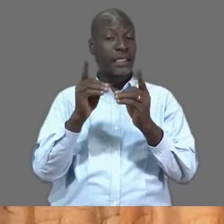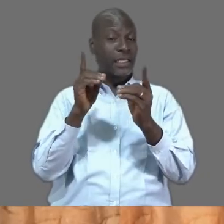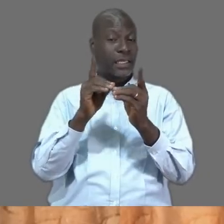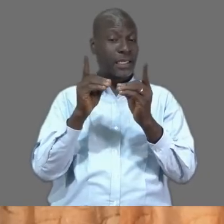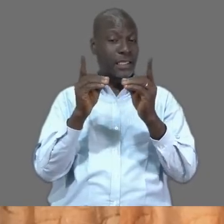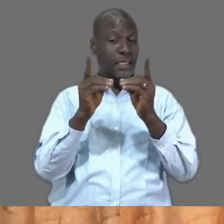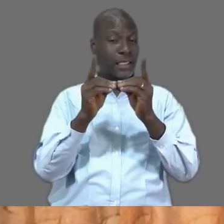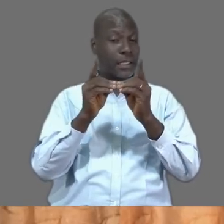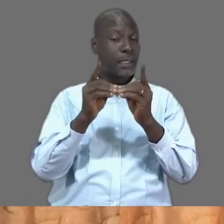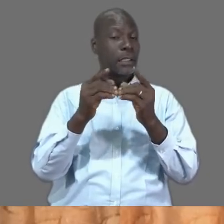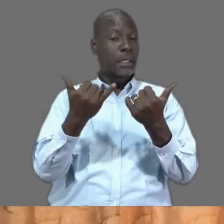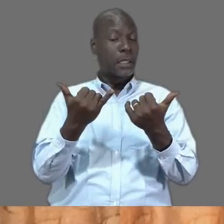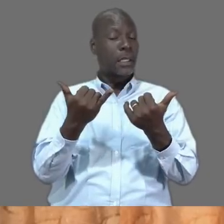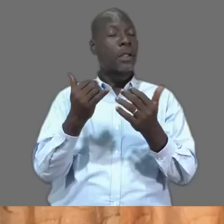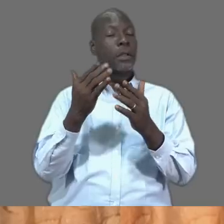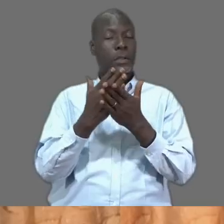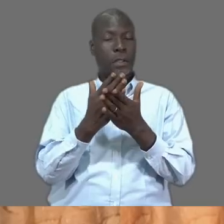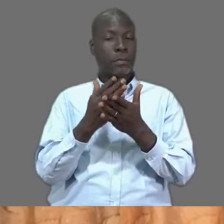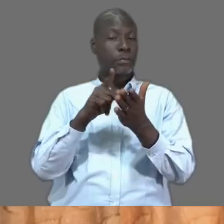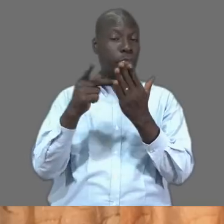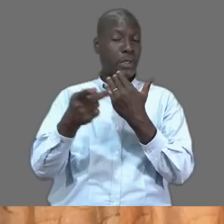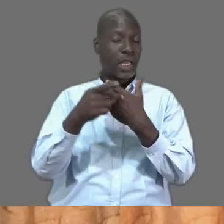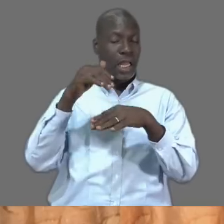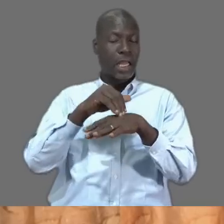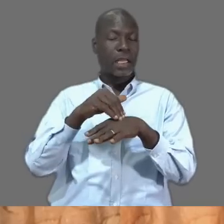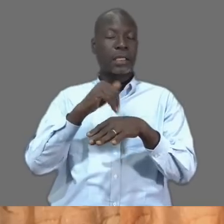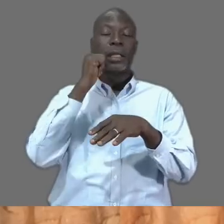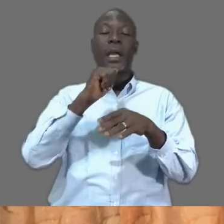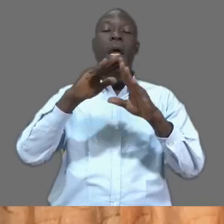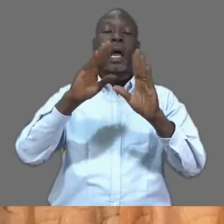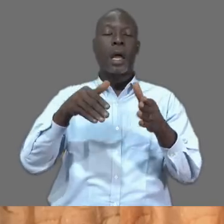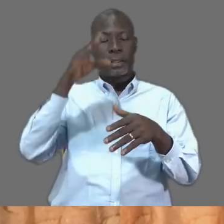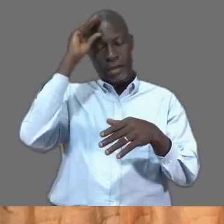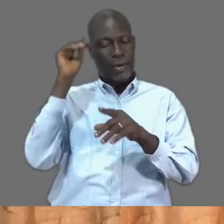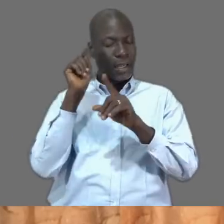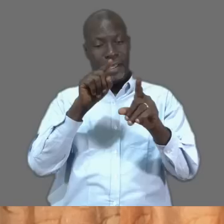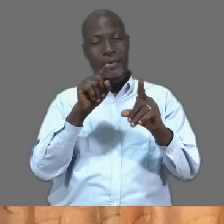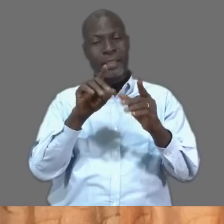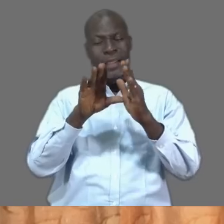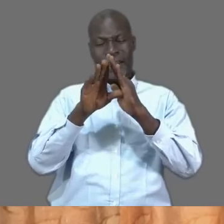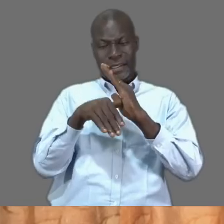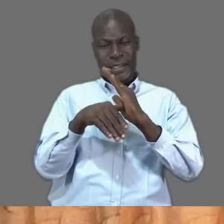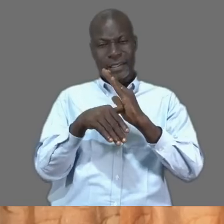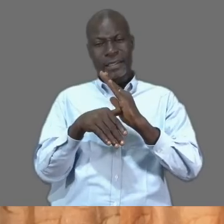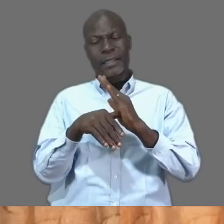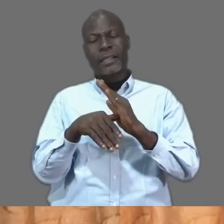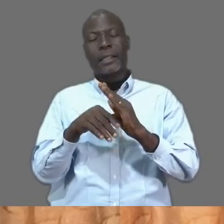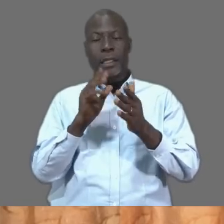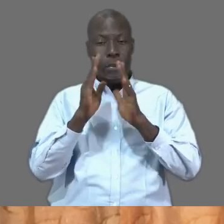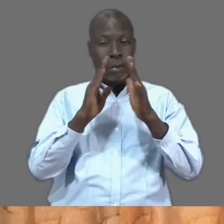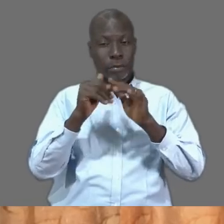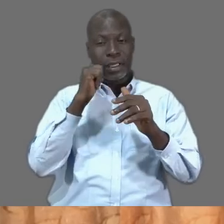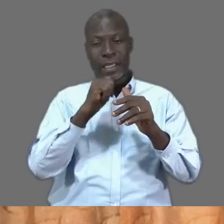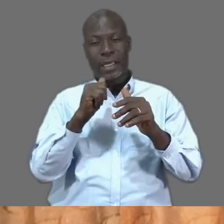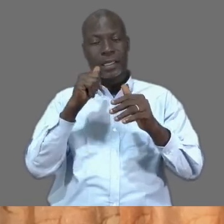ebre bi aso ye ene ye program bi oba ne fie na bema no eba bi oba ye anu wa manage ene ababa wa no akasa